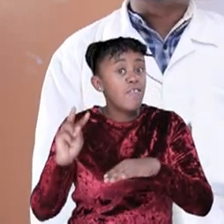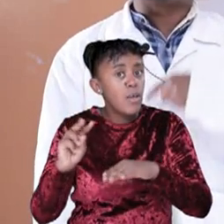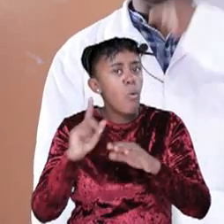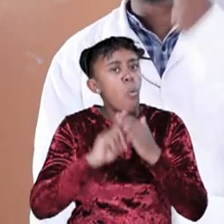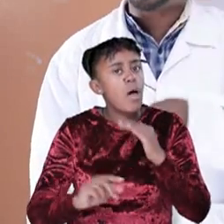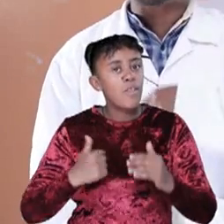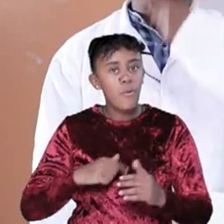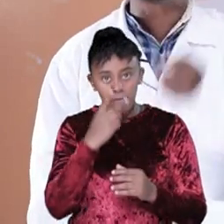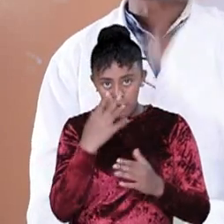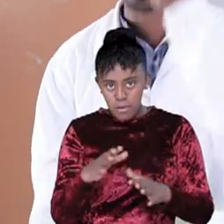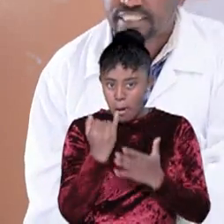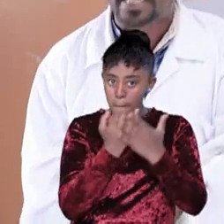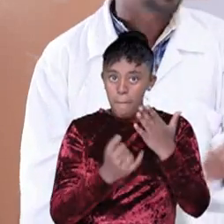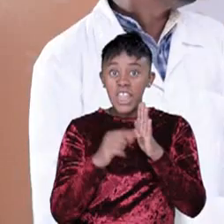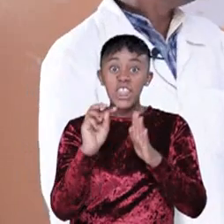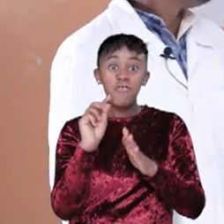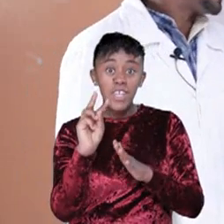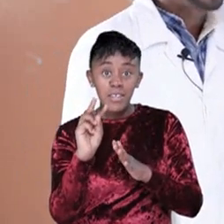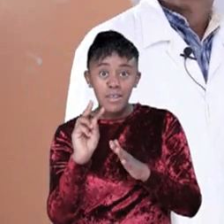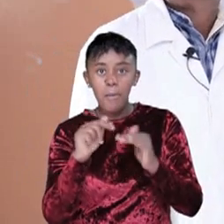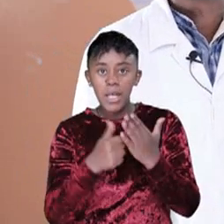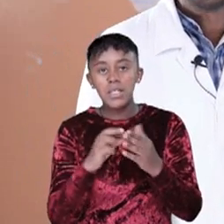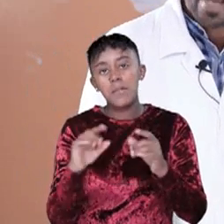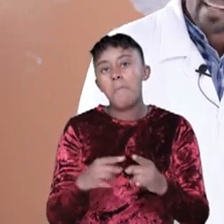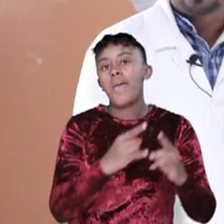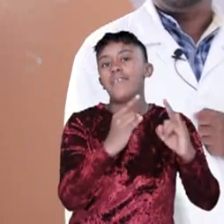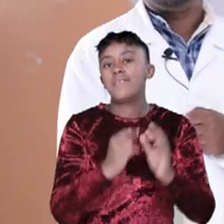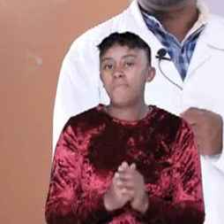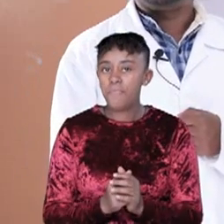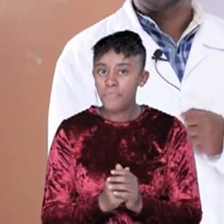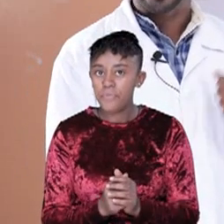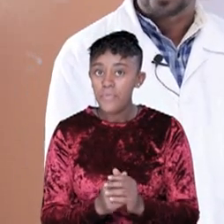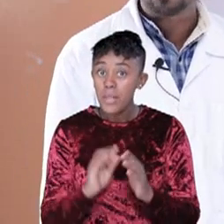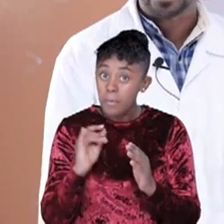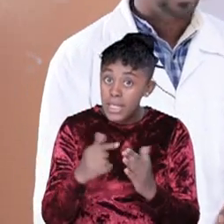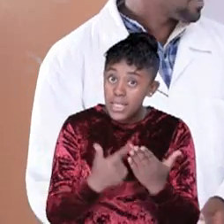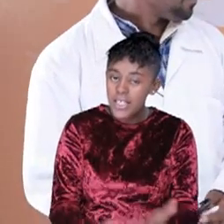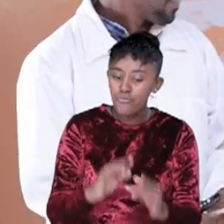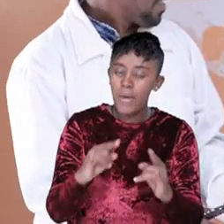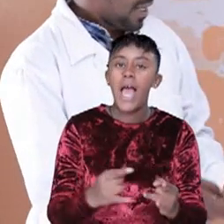television, what we have seen a picture by this mechanism.